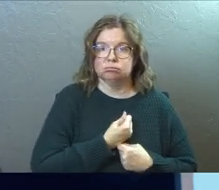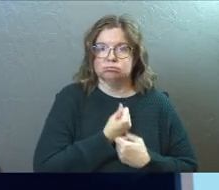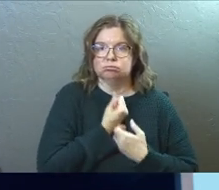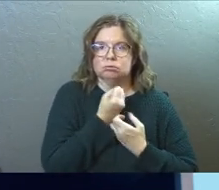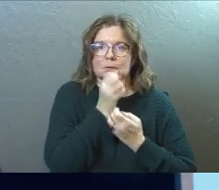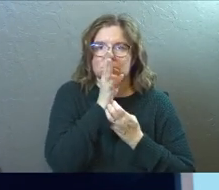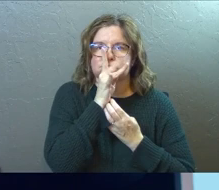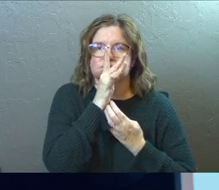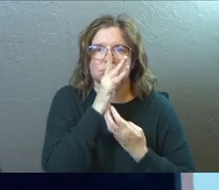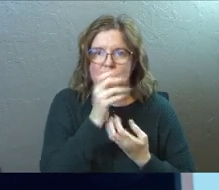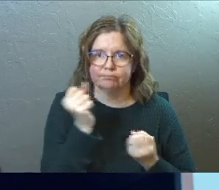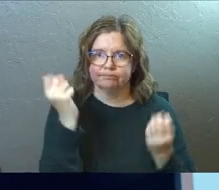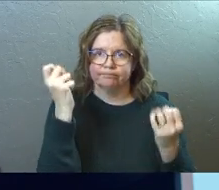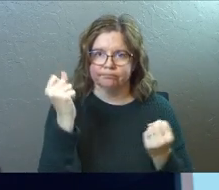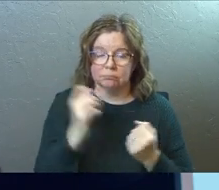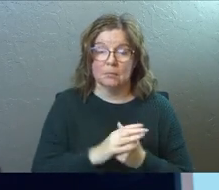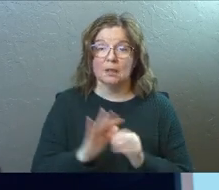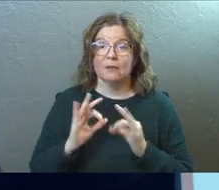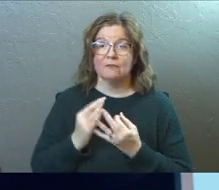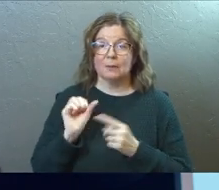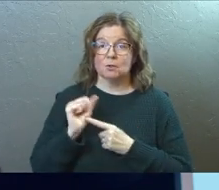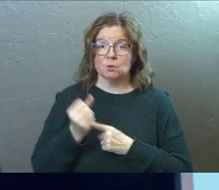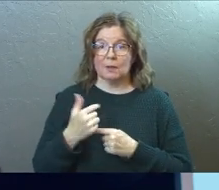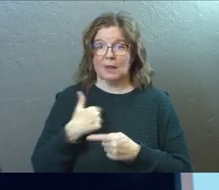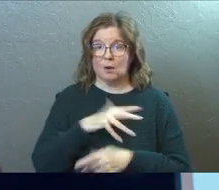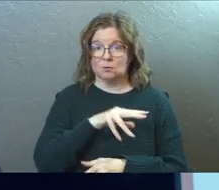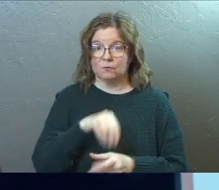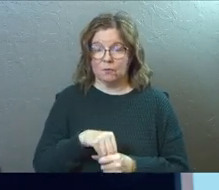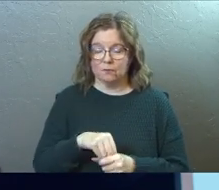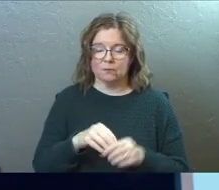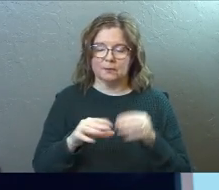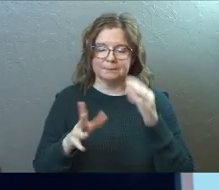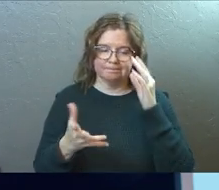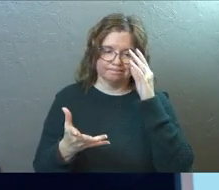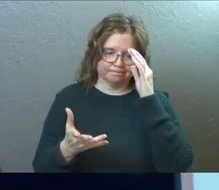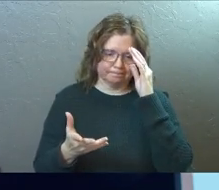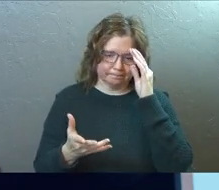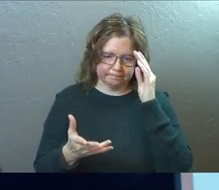speaks. There was a family situation that I was in.